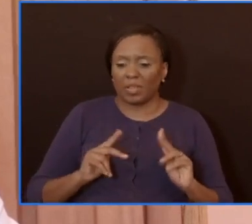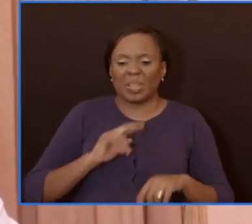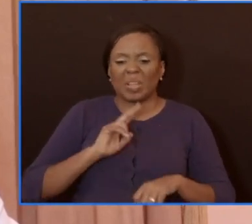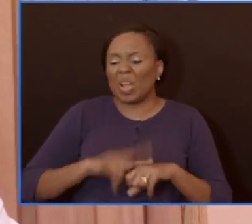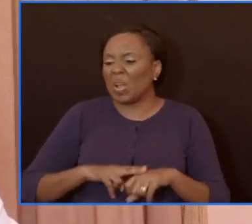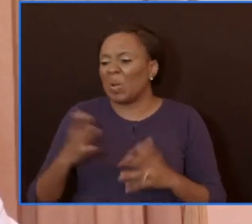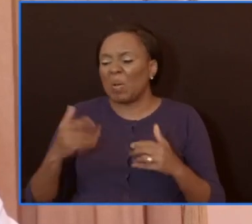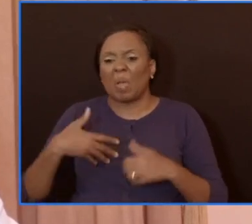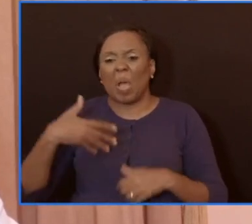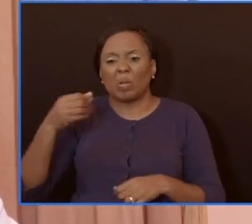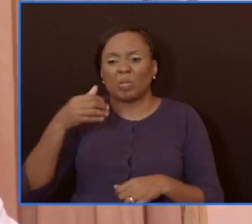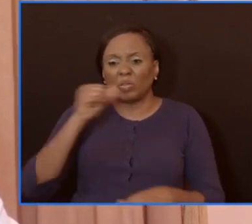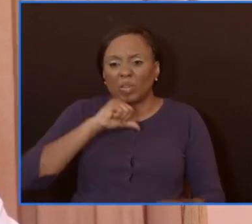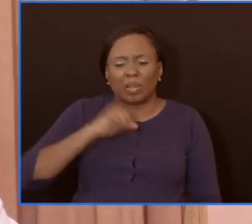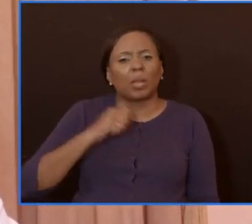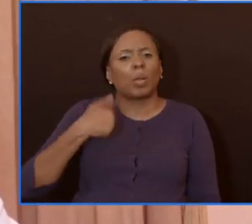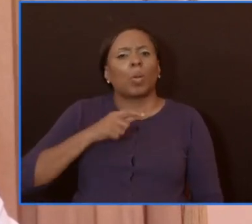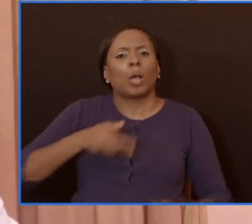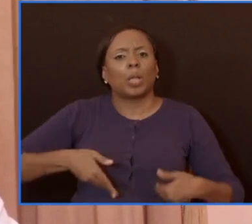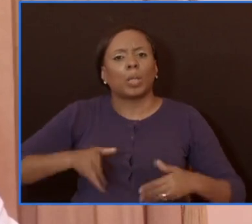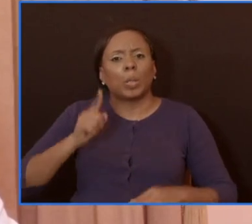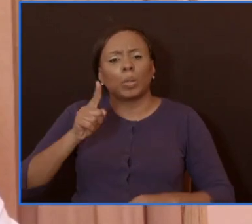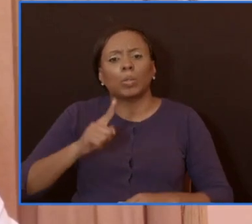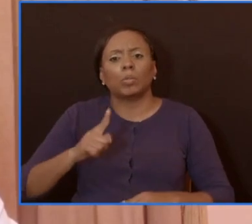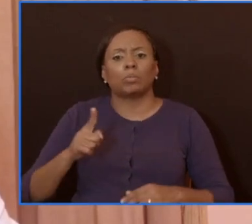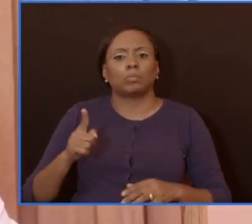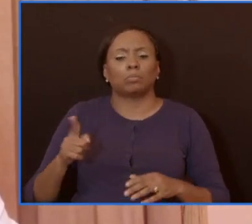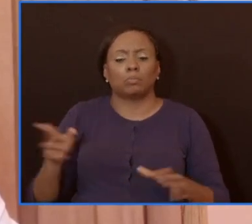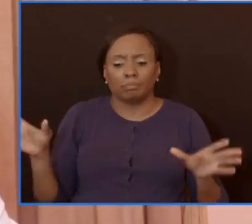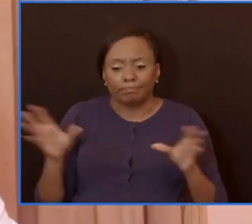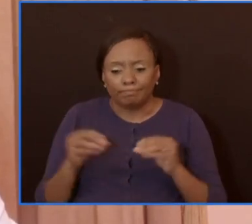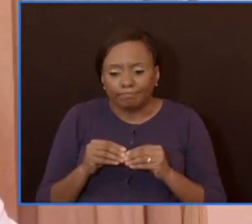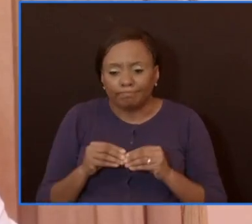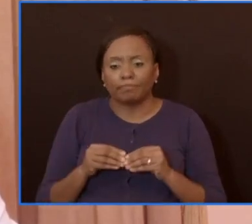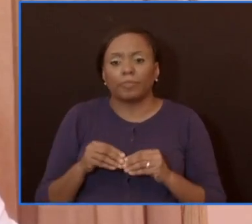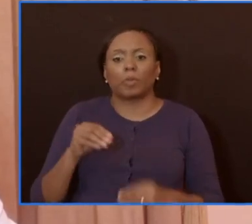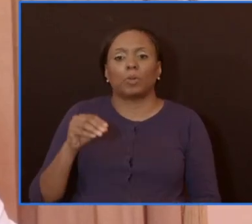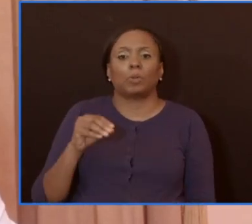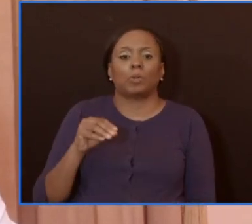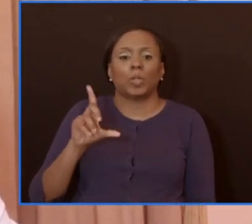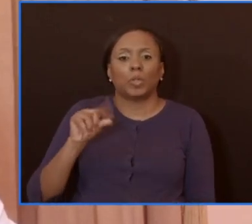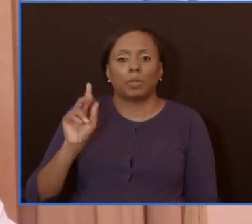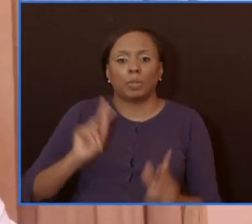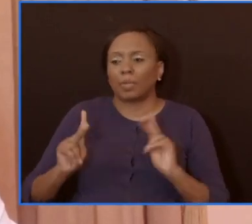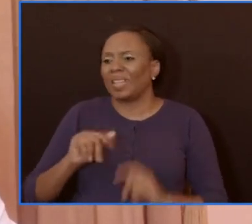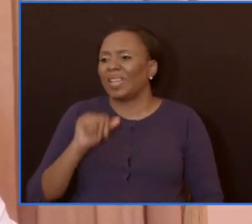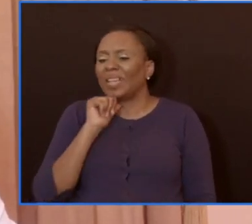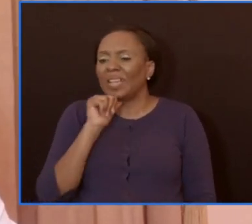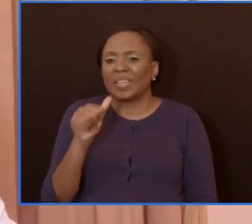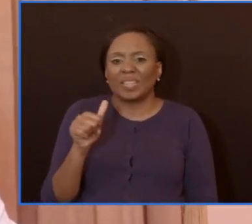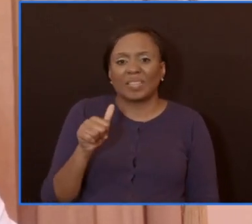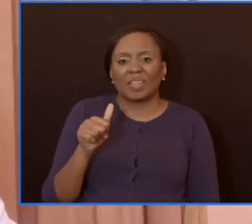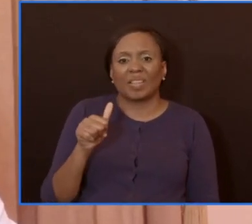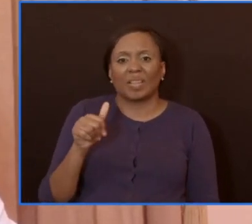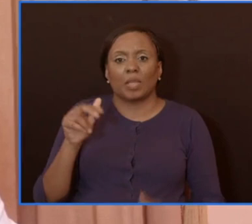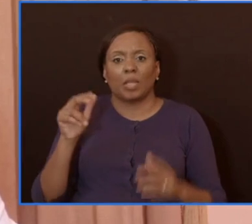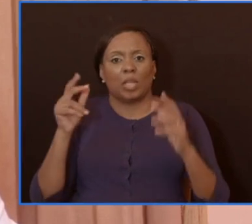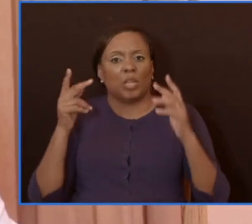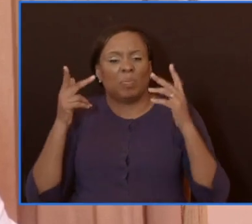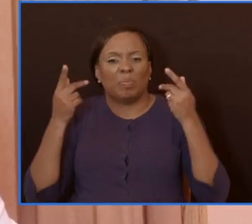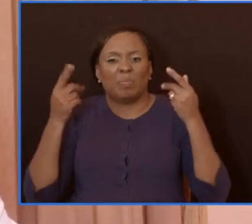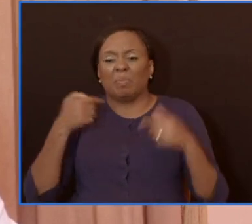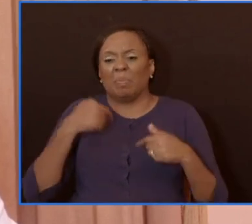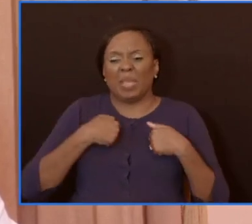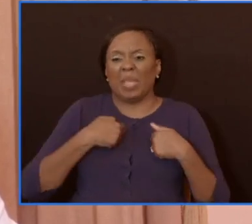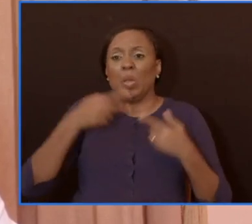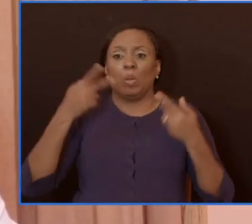outdoor gatherings up to 20 persons. But this isn't now about me talking to you or the Prime Minister talking to you. This is about us doing the right